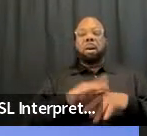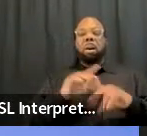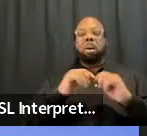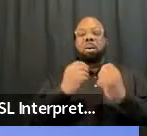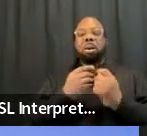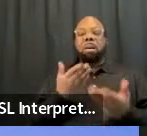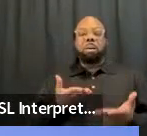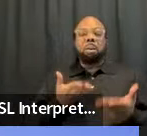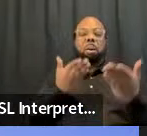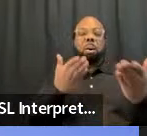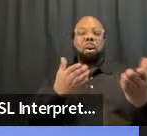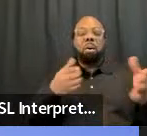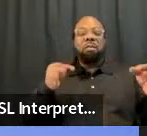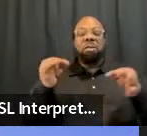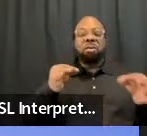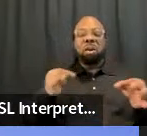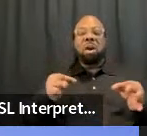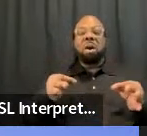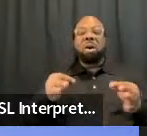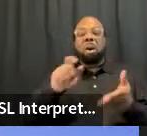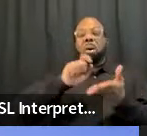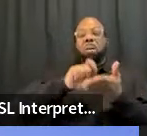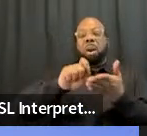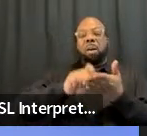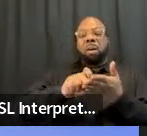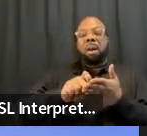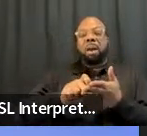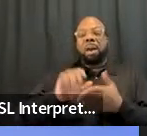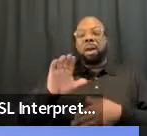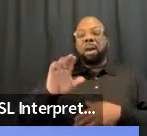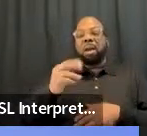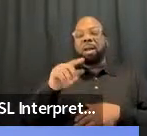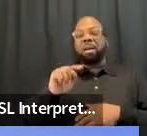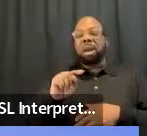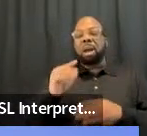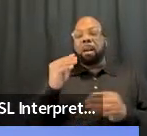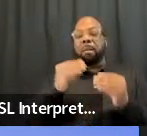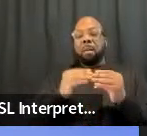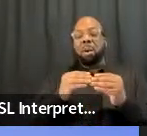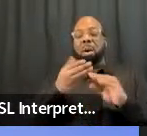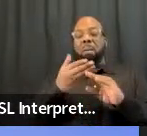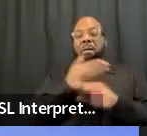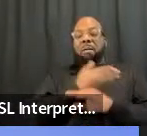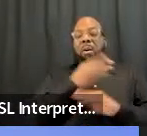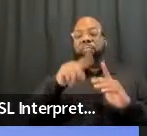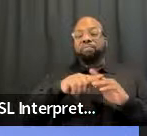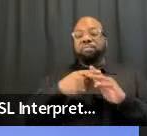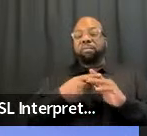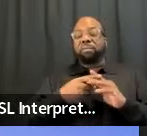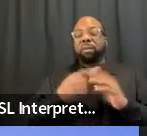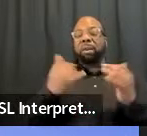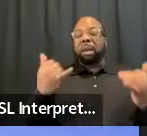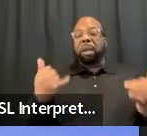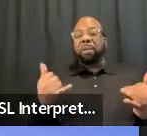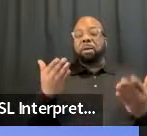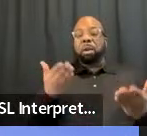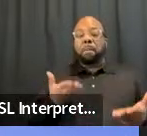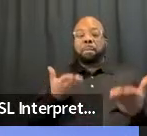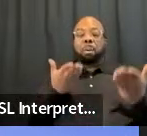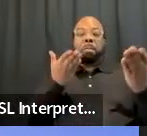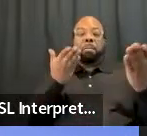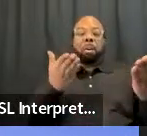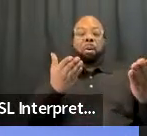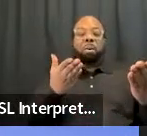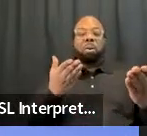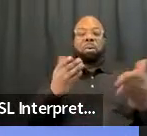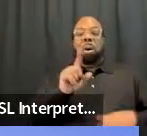for asking questions, writing in the chat, and more. So before we get going, I want to remind that this proposal is one of